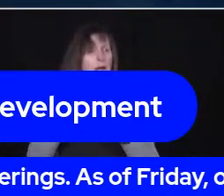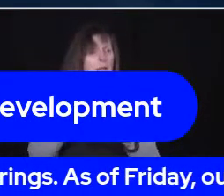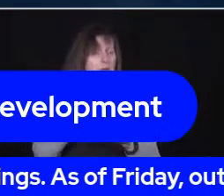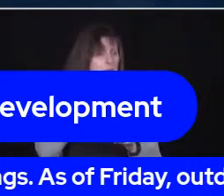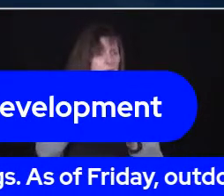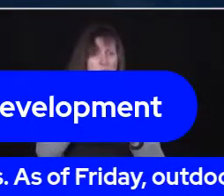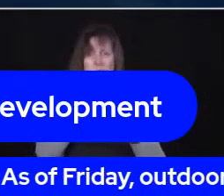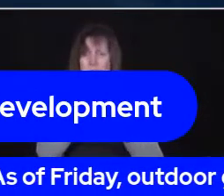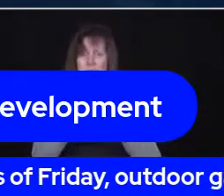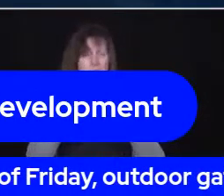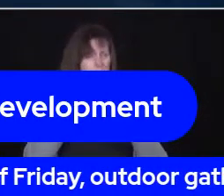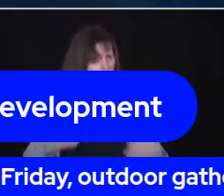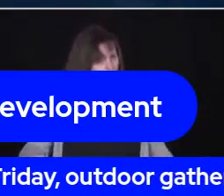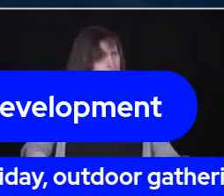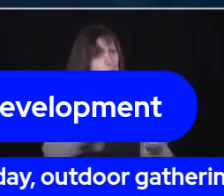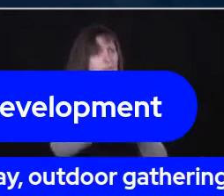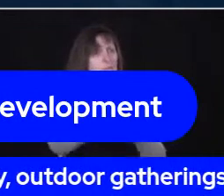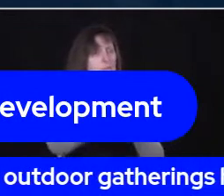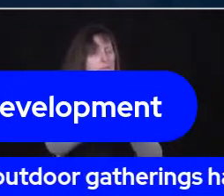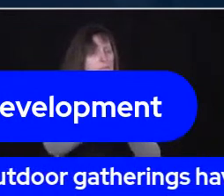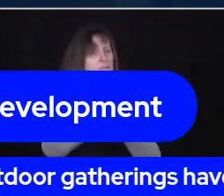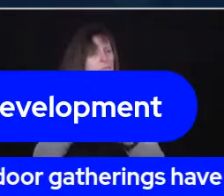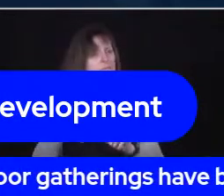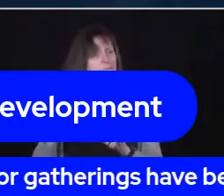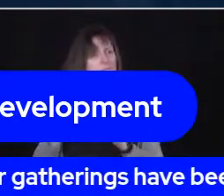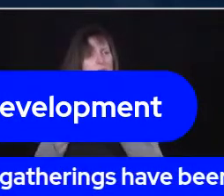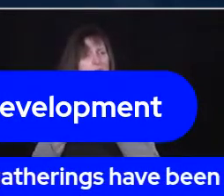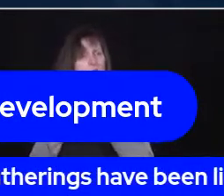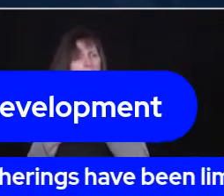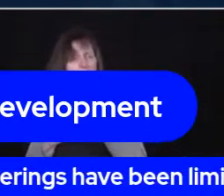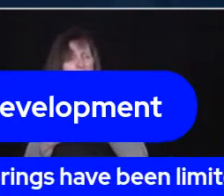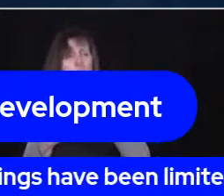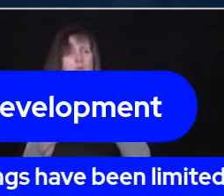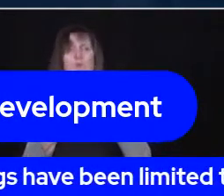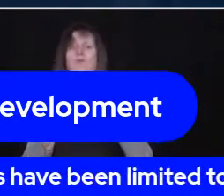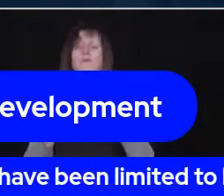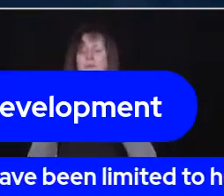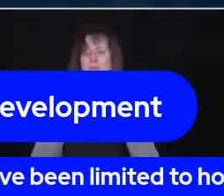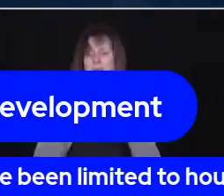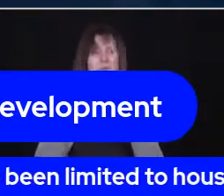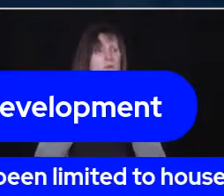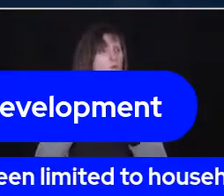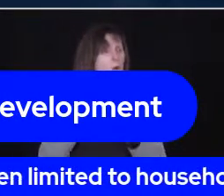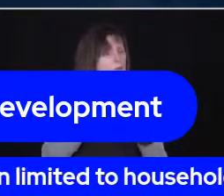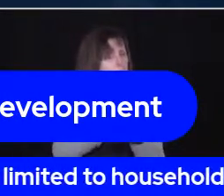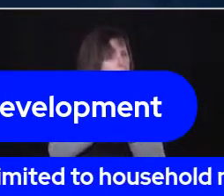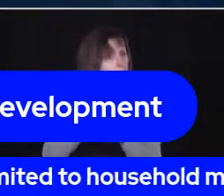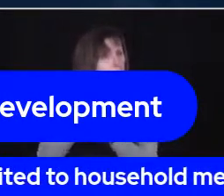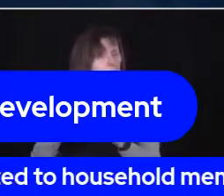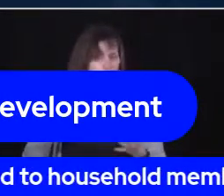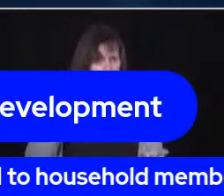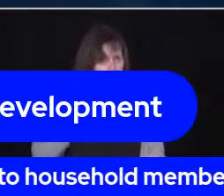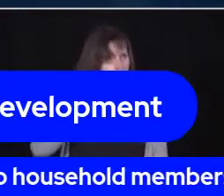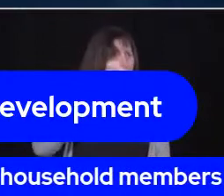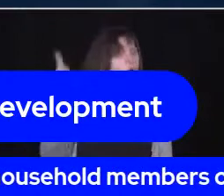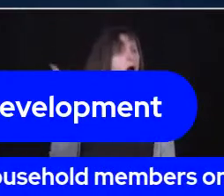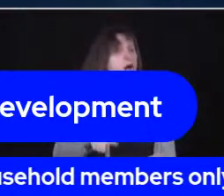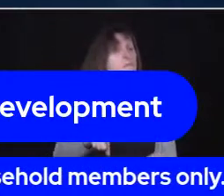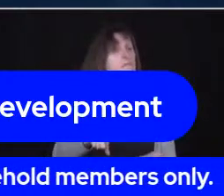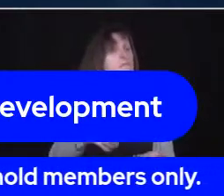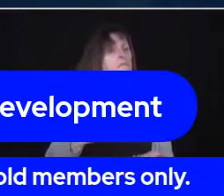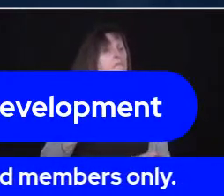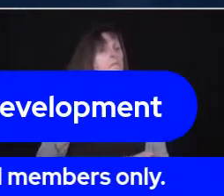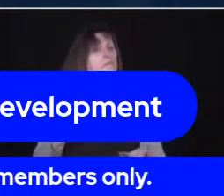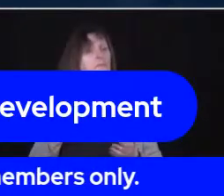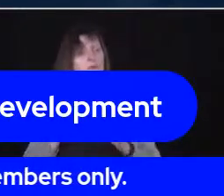about 20 in the last couple of weeks. So to every employer out there, you know the rules. We have a zero tolerance approach in